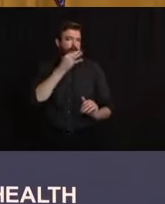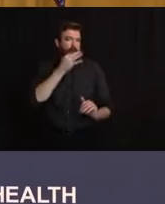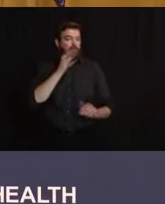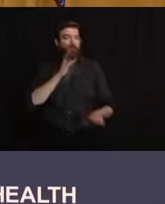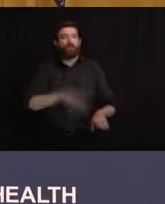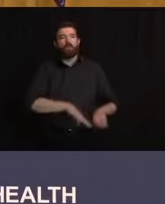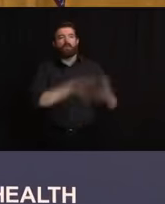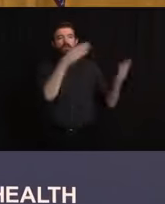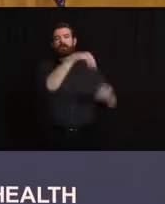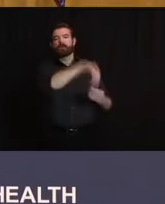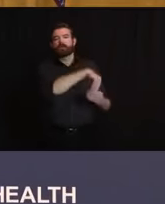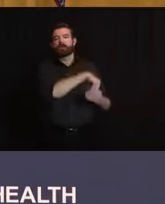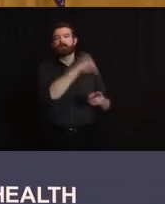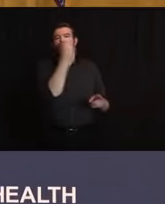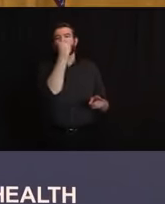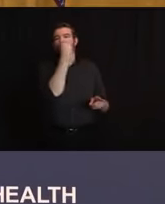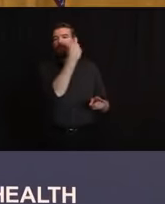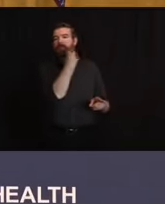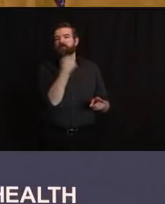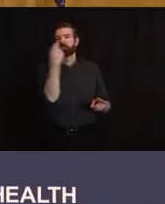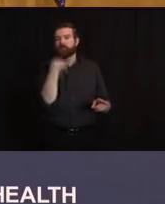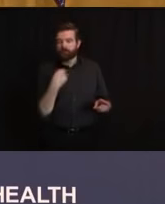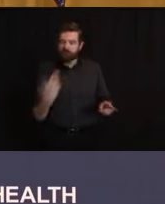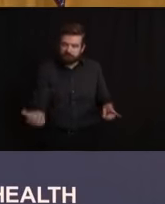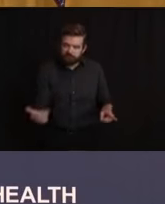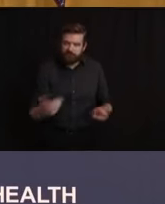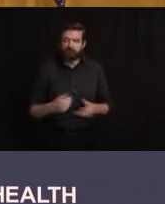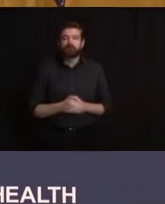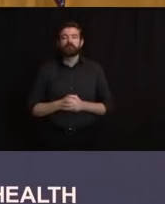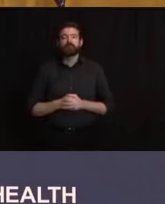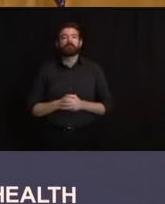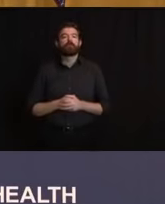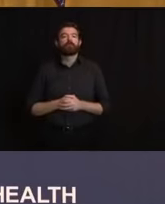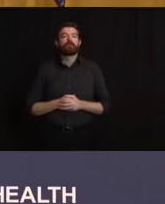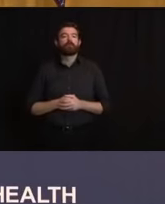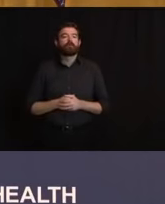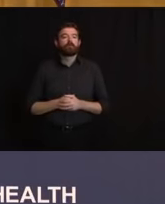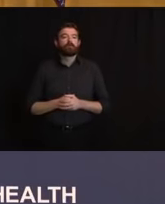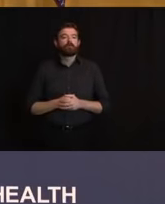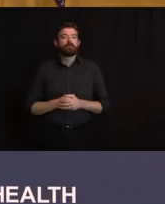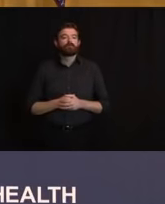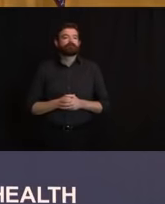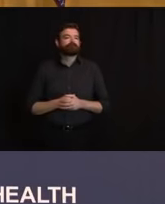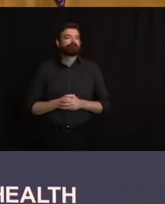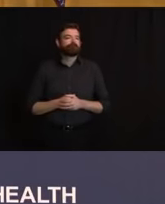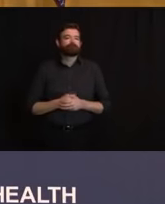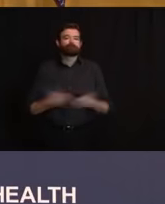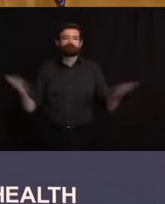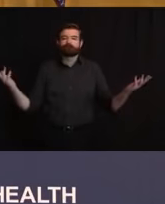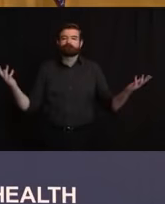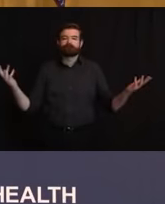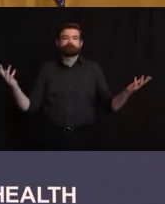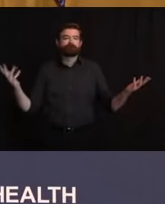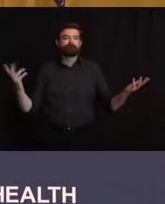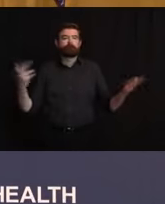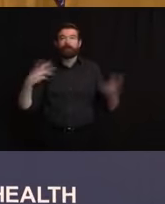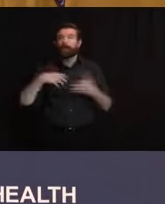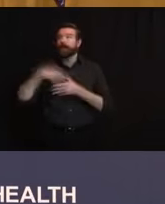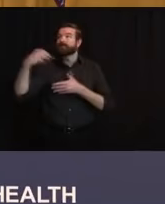got at least the beginning of getting back to some balance, and you're not as beholden to Mother Nature or extra resources. So thank